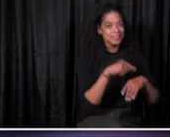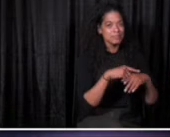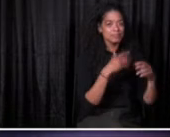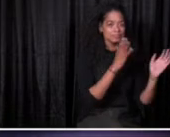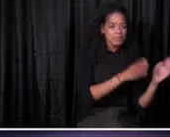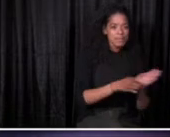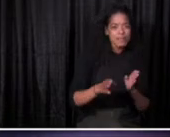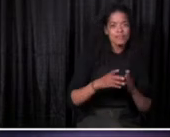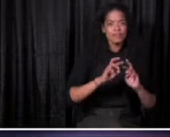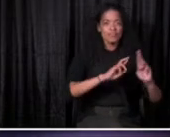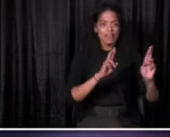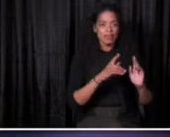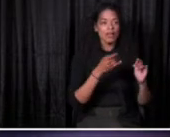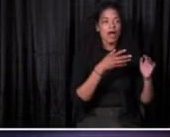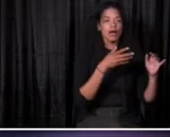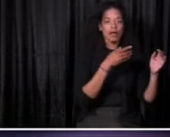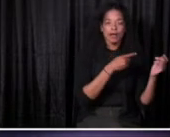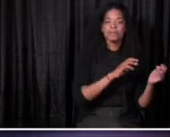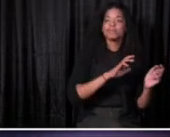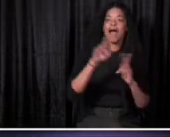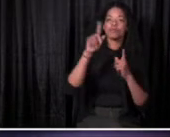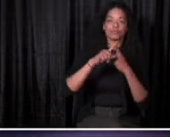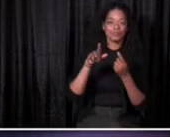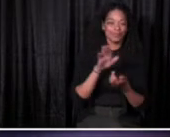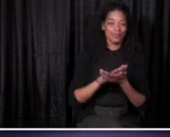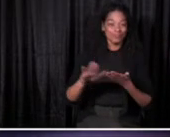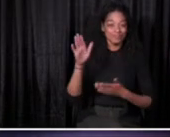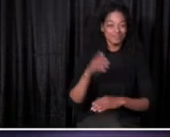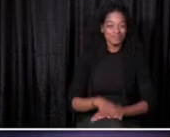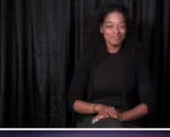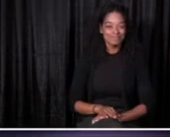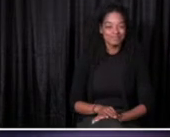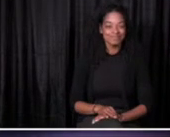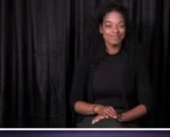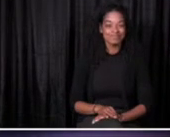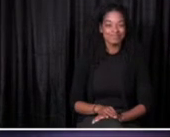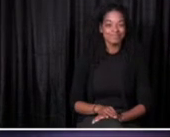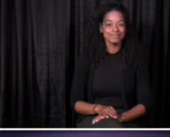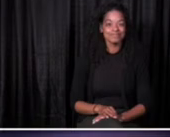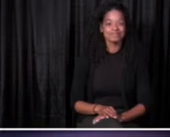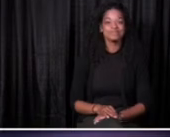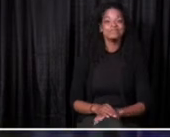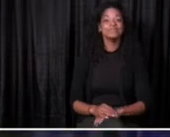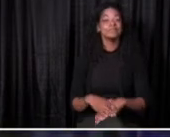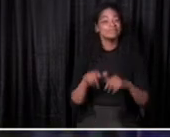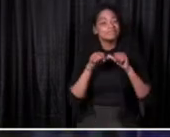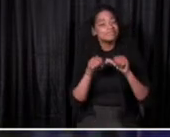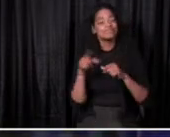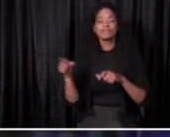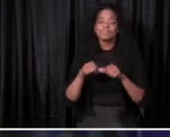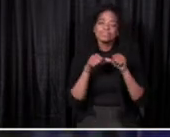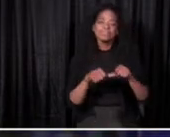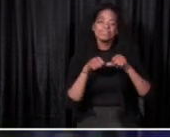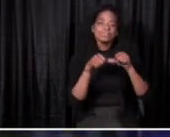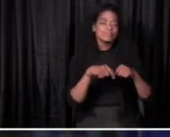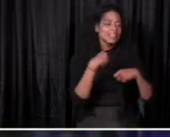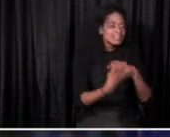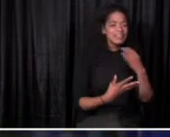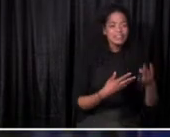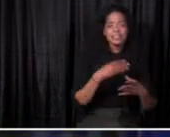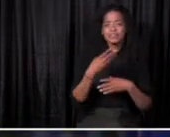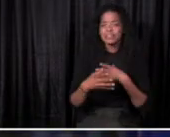rigors of college. She has constantly given back when nothing was given to her.